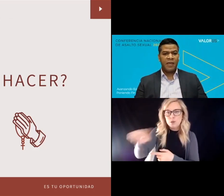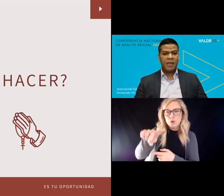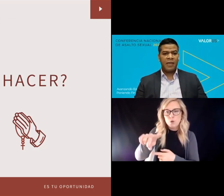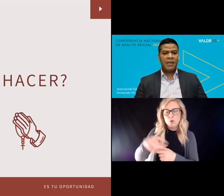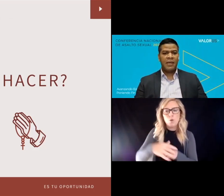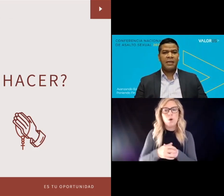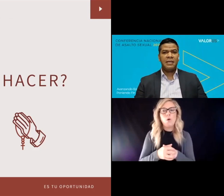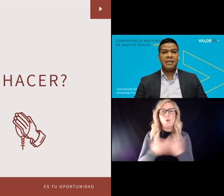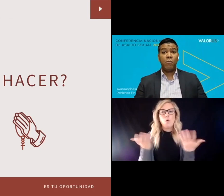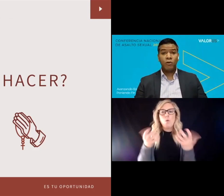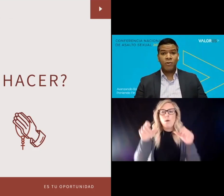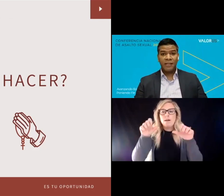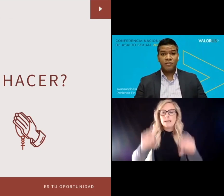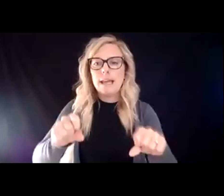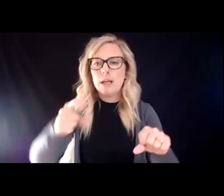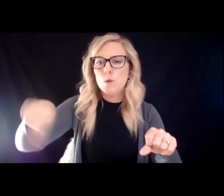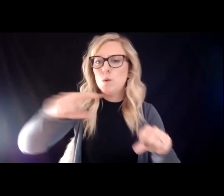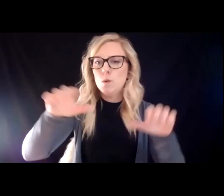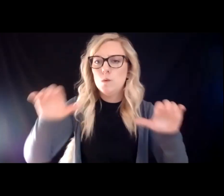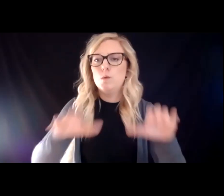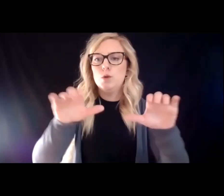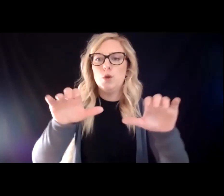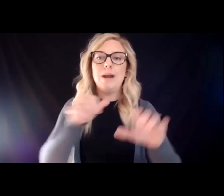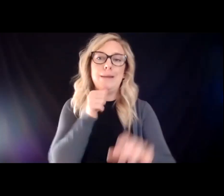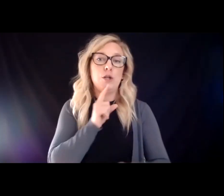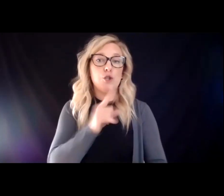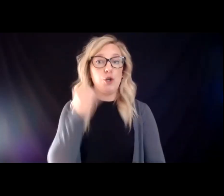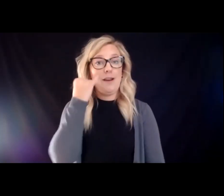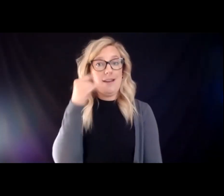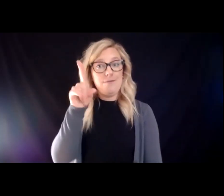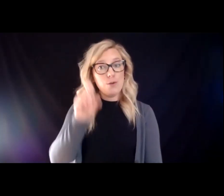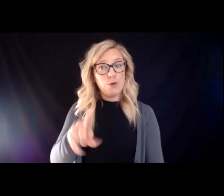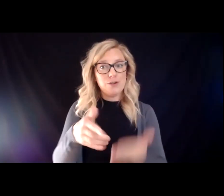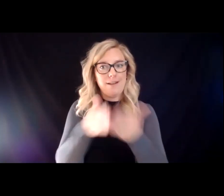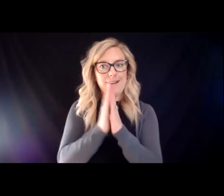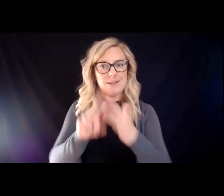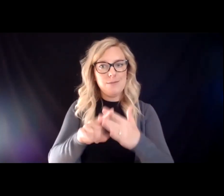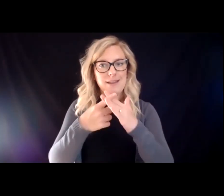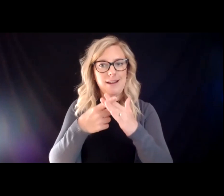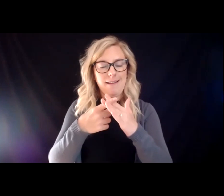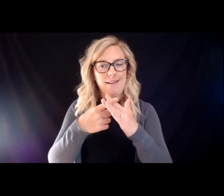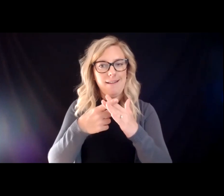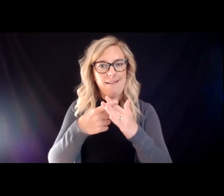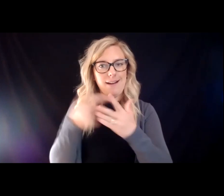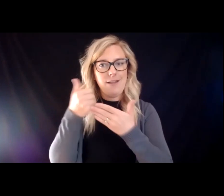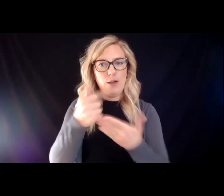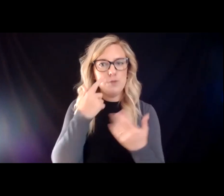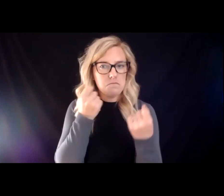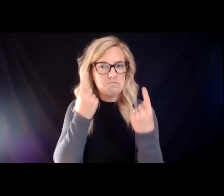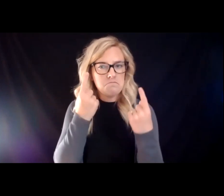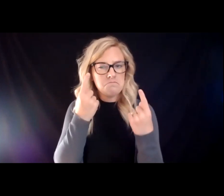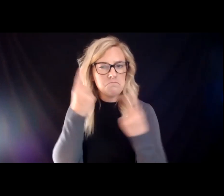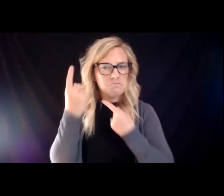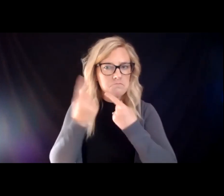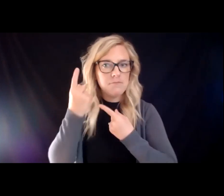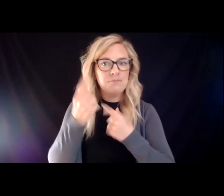if the question that we asked at the beginning caught your attention, if you had ever thought about this particular question. But